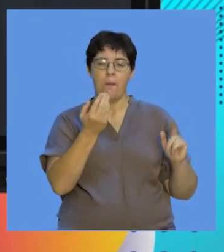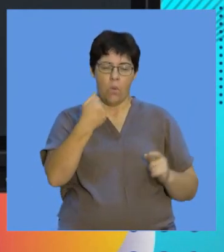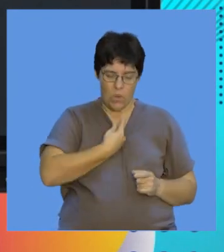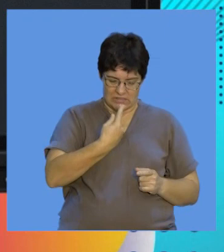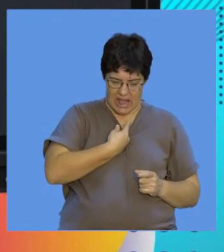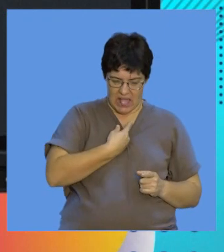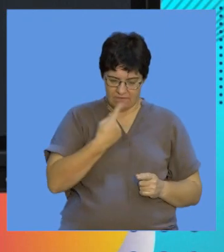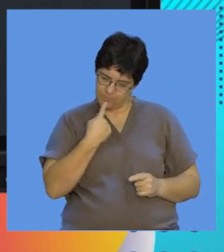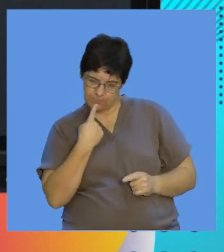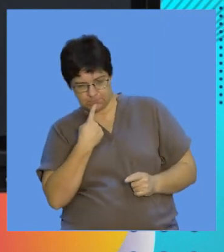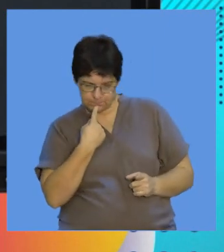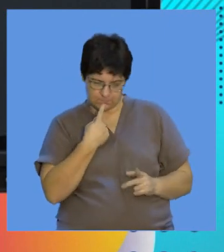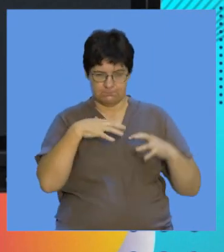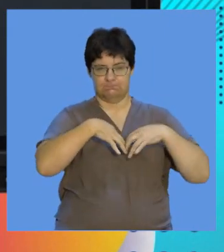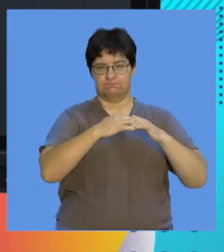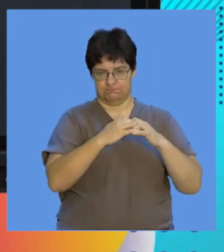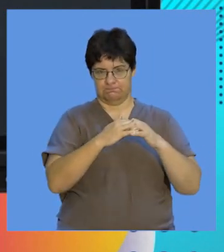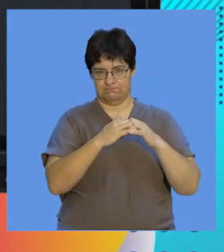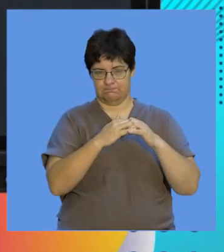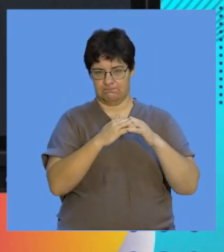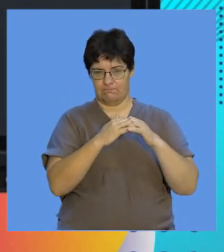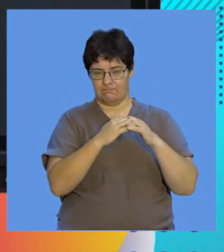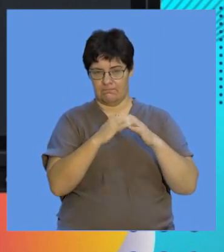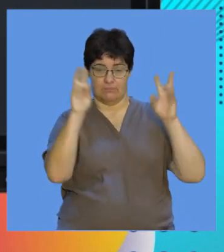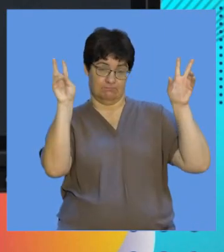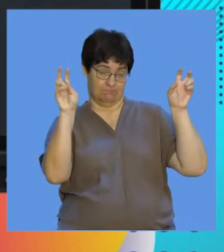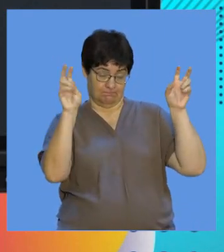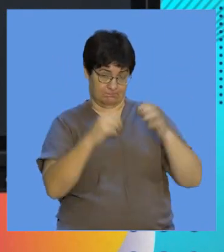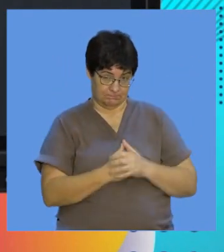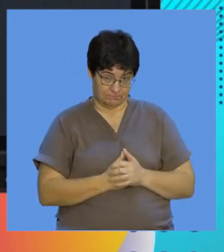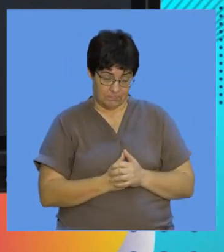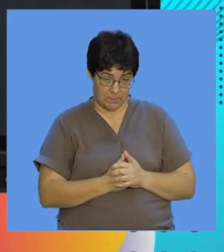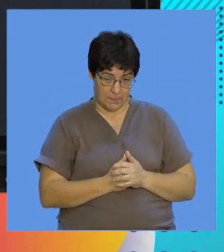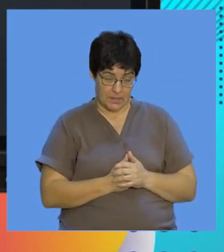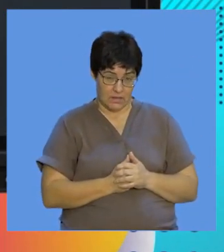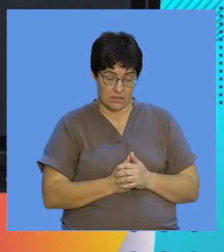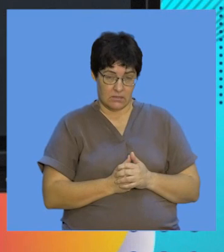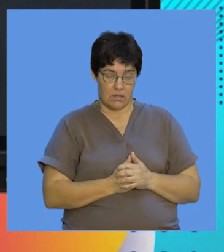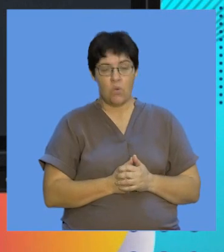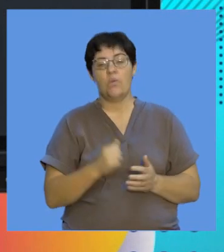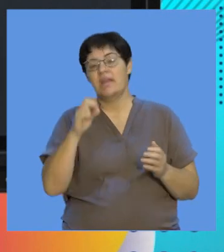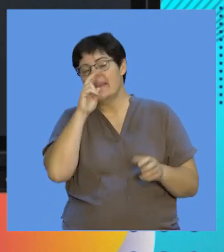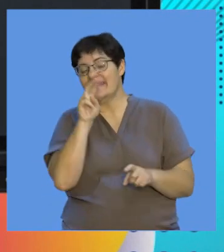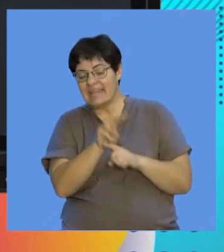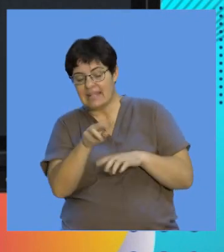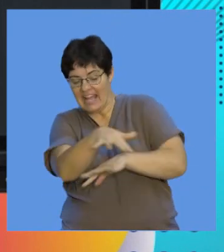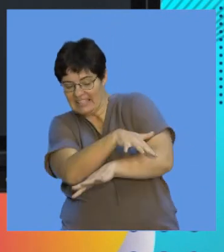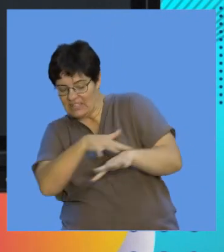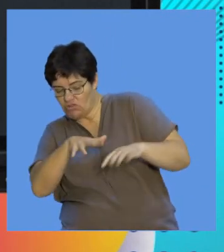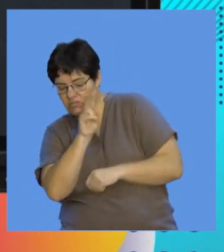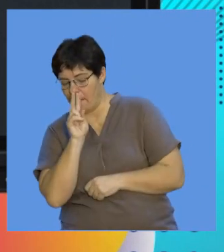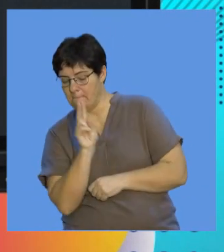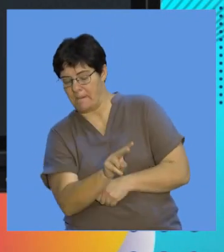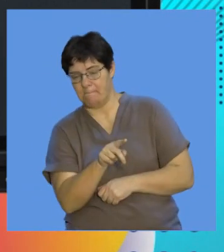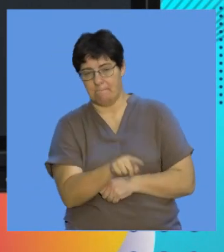up, okay? Make up in inverted commas. We have to look at the situation. So writing down what